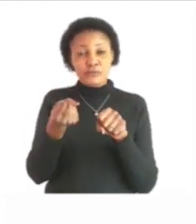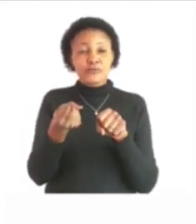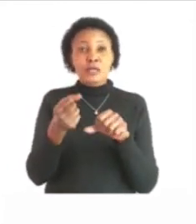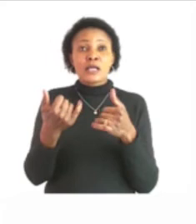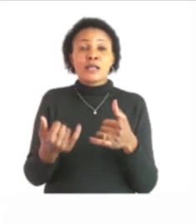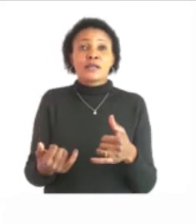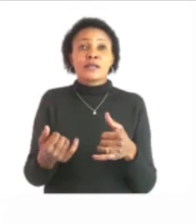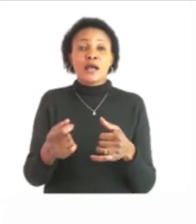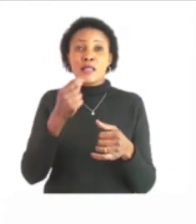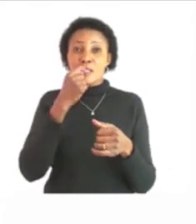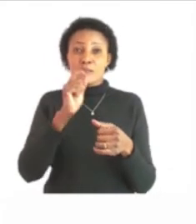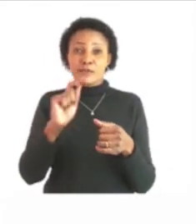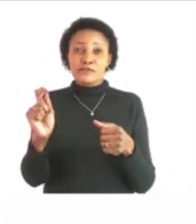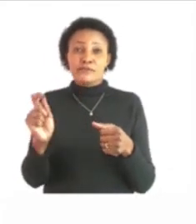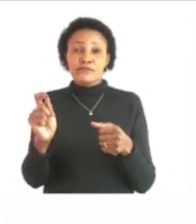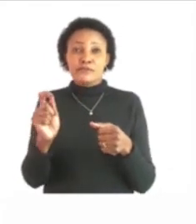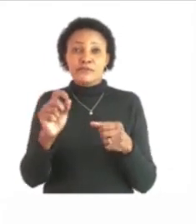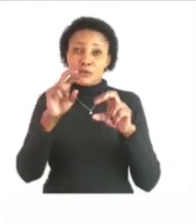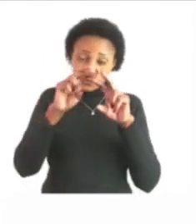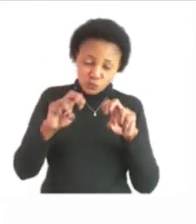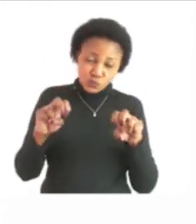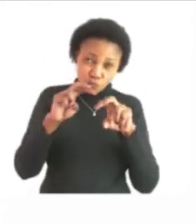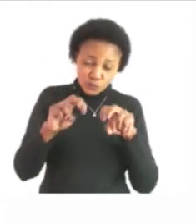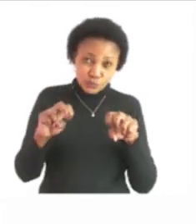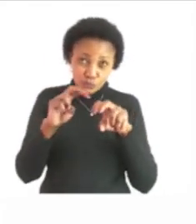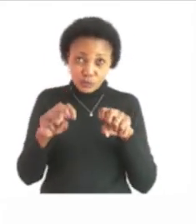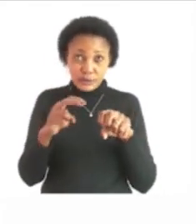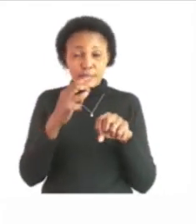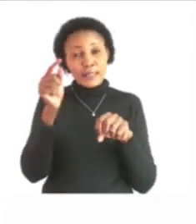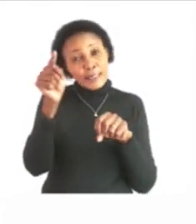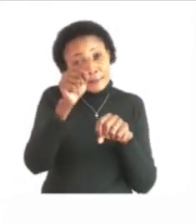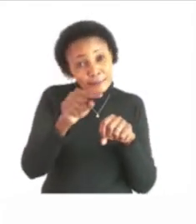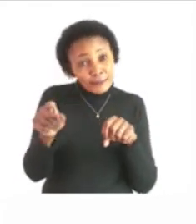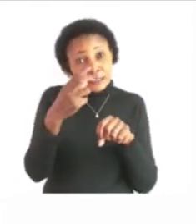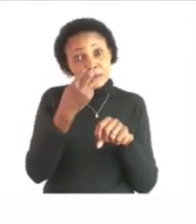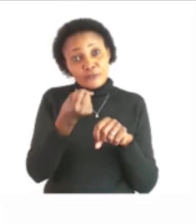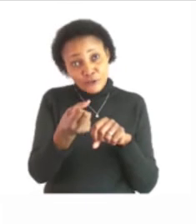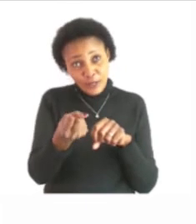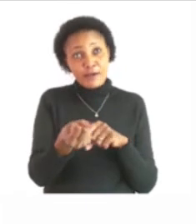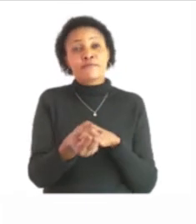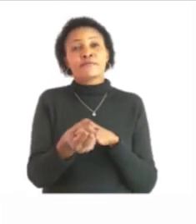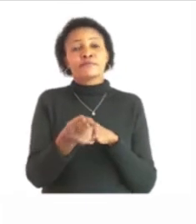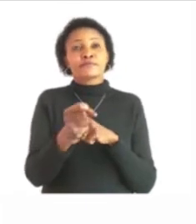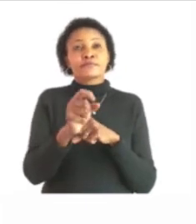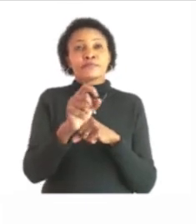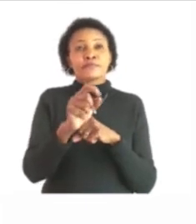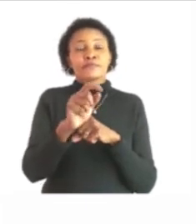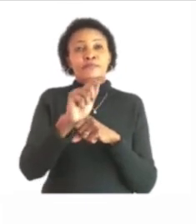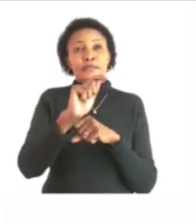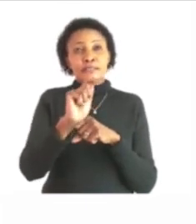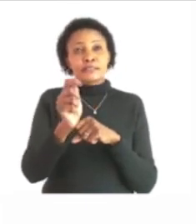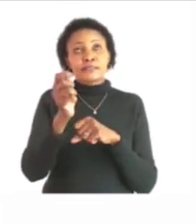is get your pencil and go and find the words and circle the words that you find. I will read again the